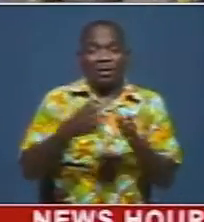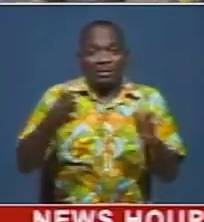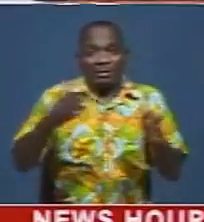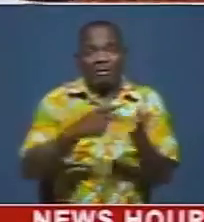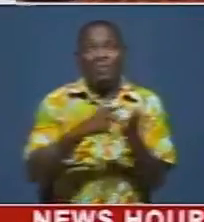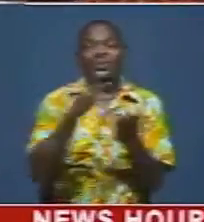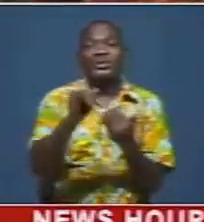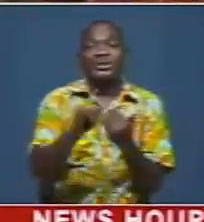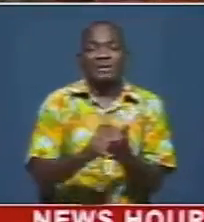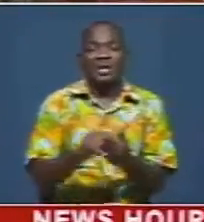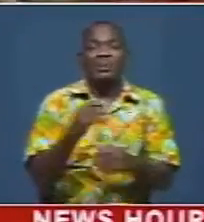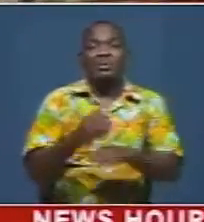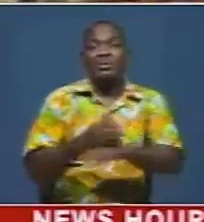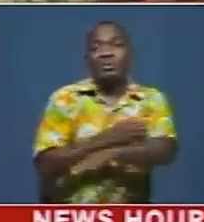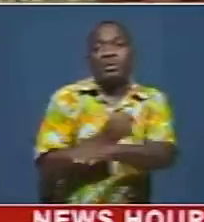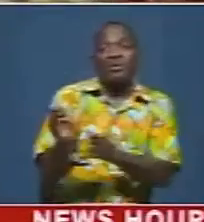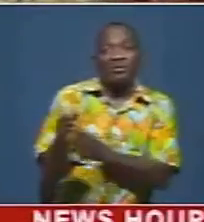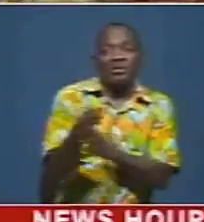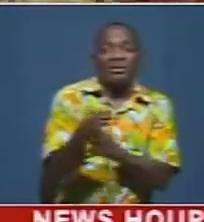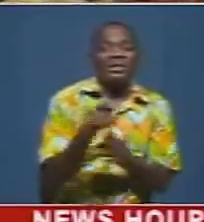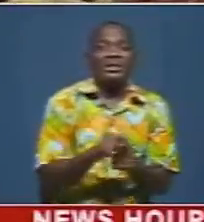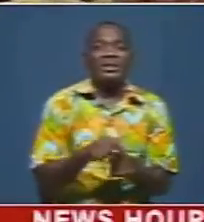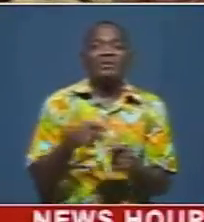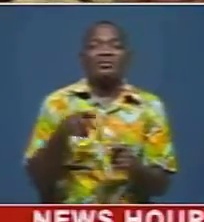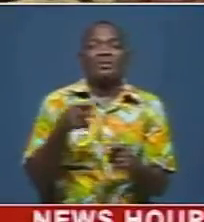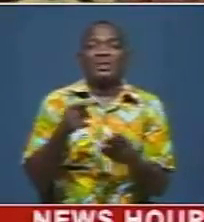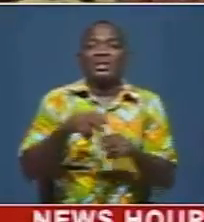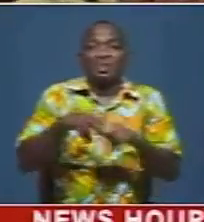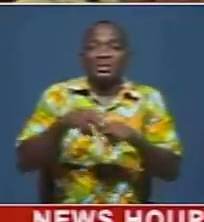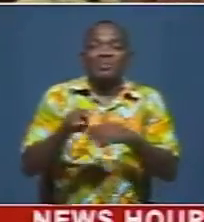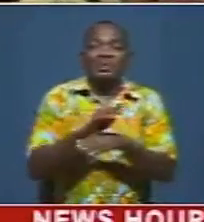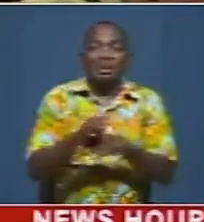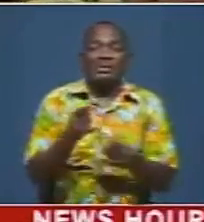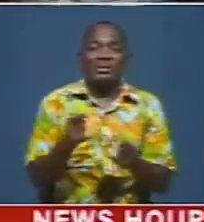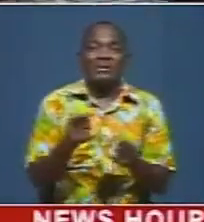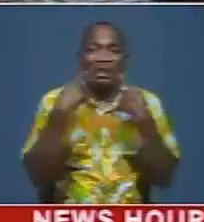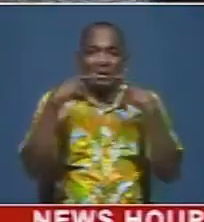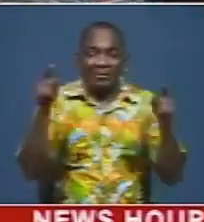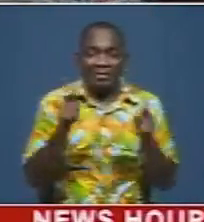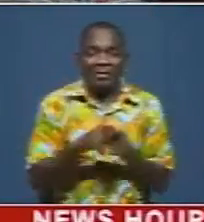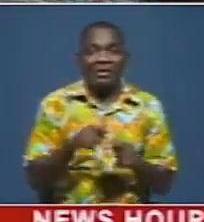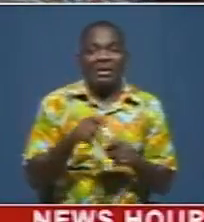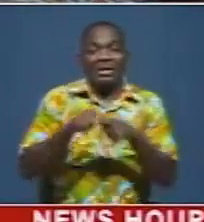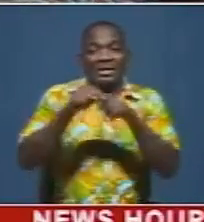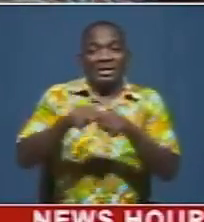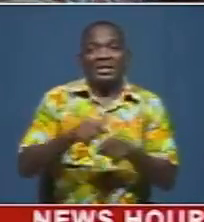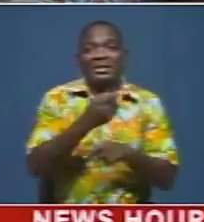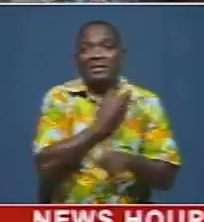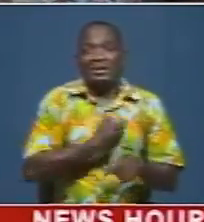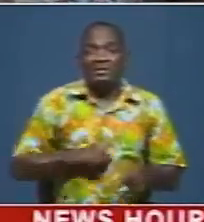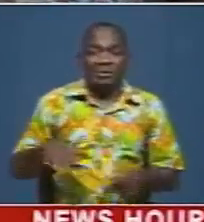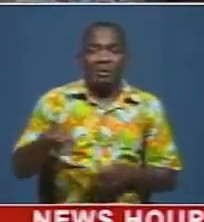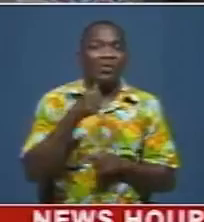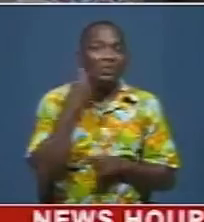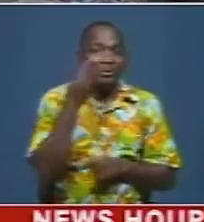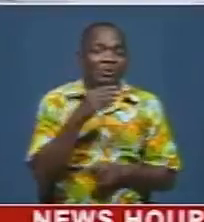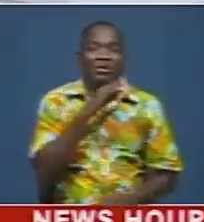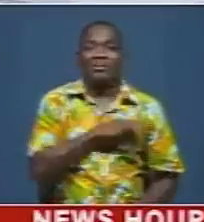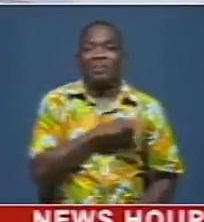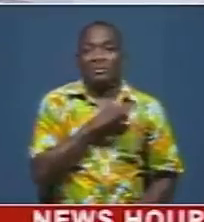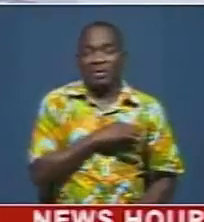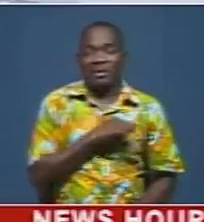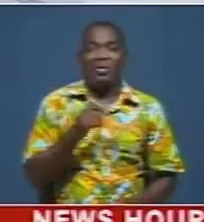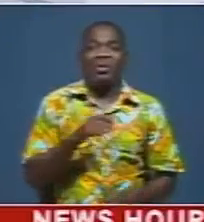Project will improve the fishing and salt industry. He announced that the traditional leaders would soon benefit